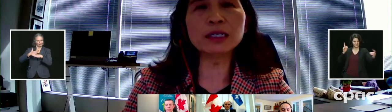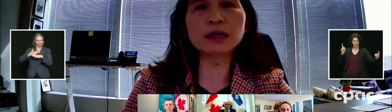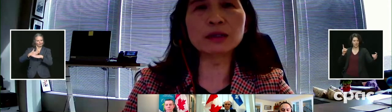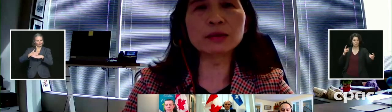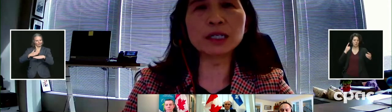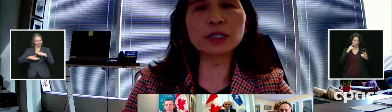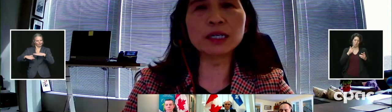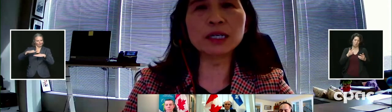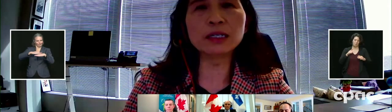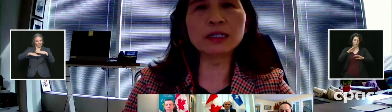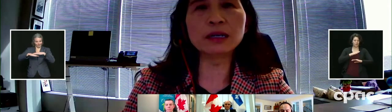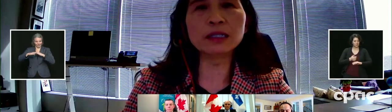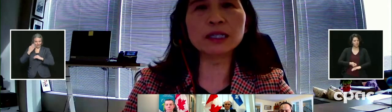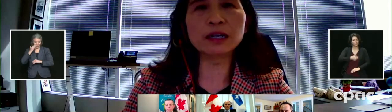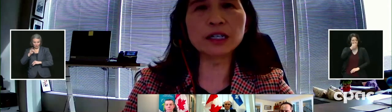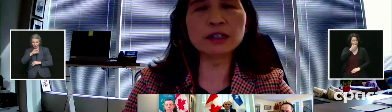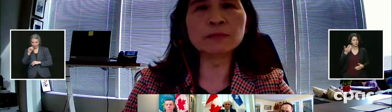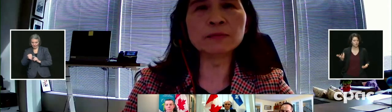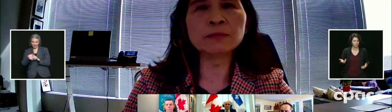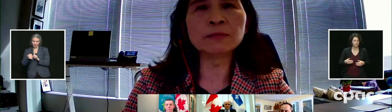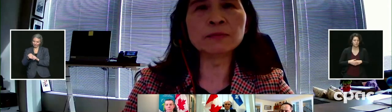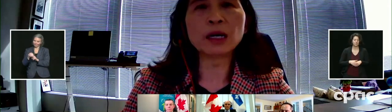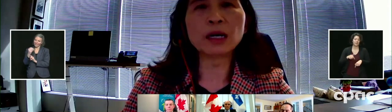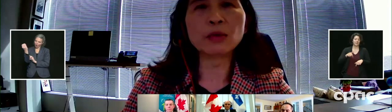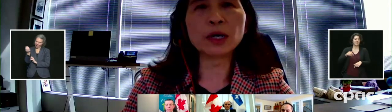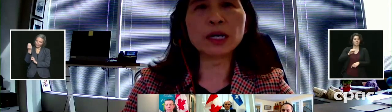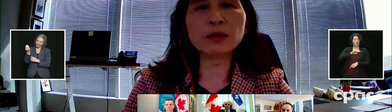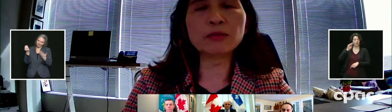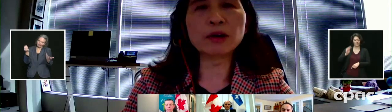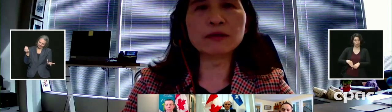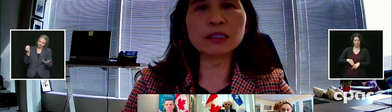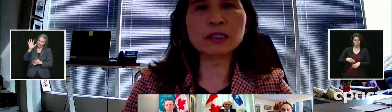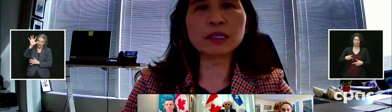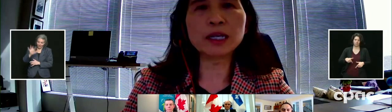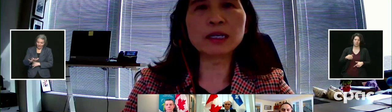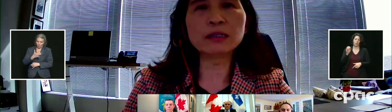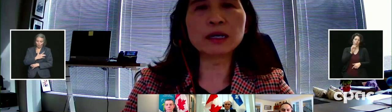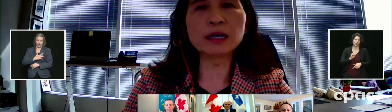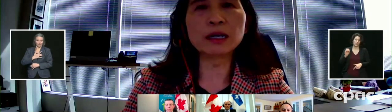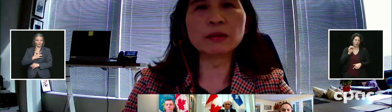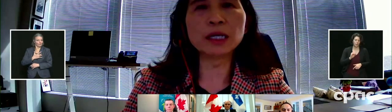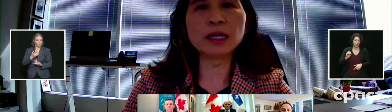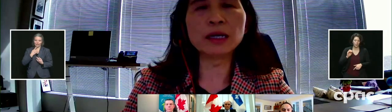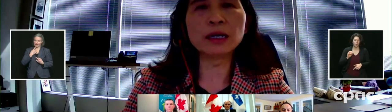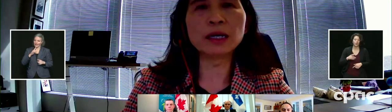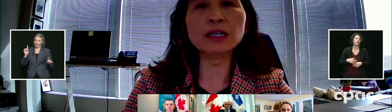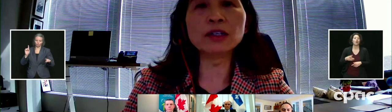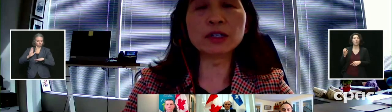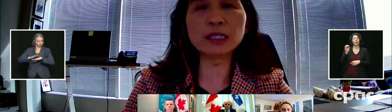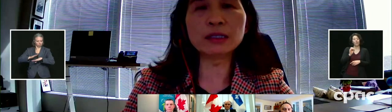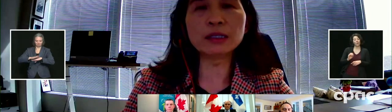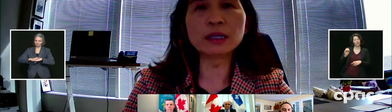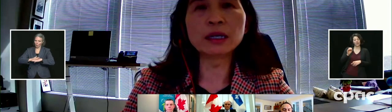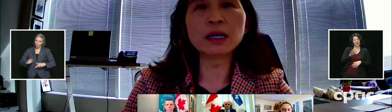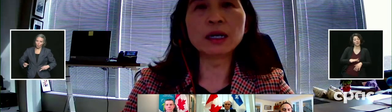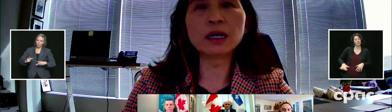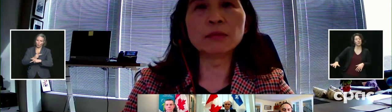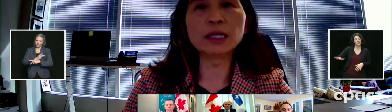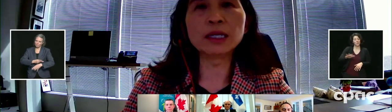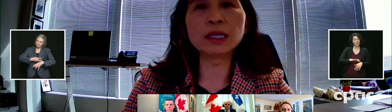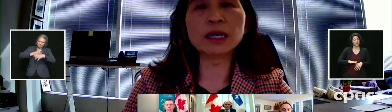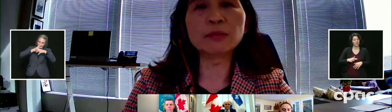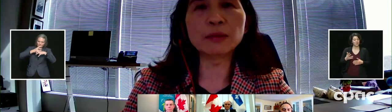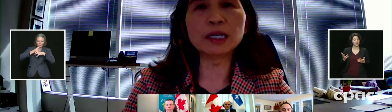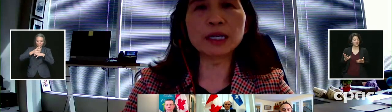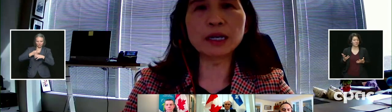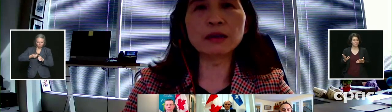in Ottawa, we're in Ontario, where the province has increased